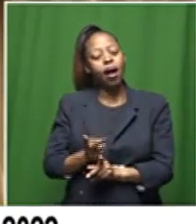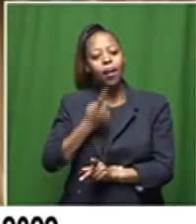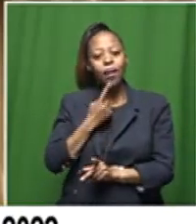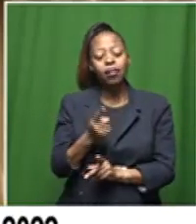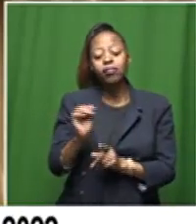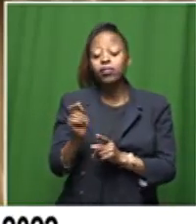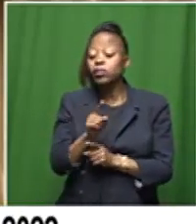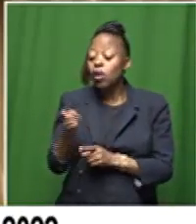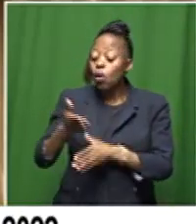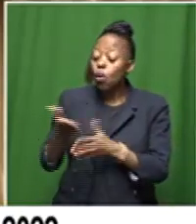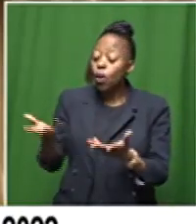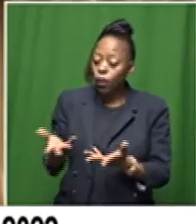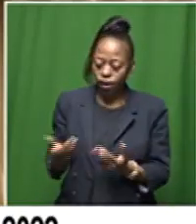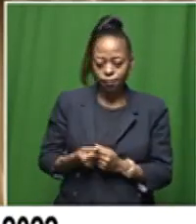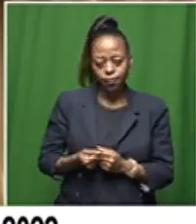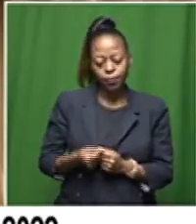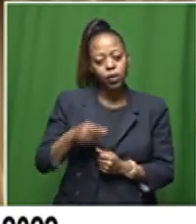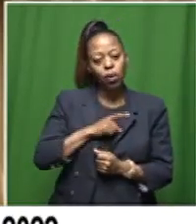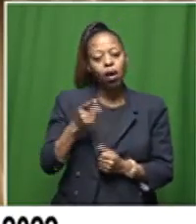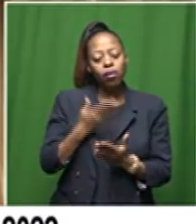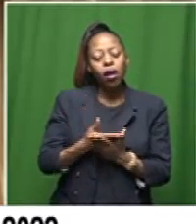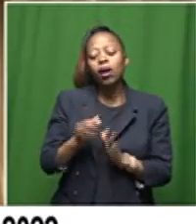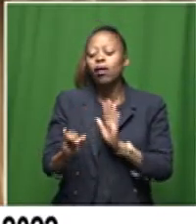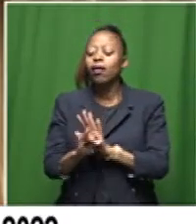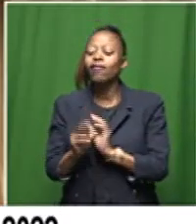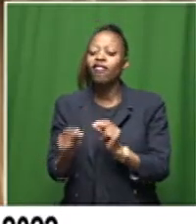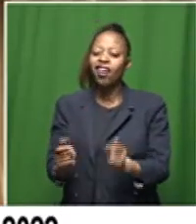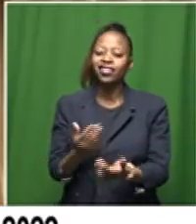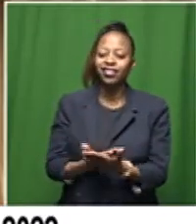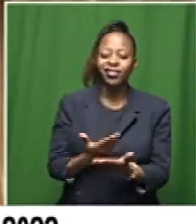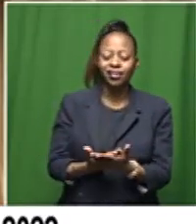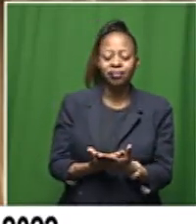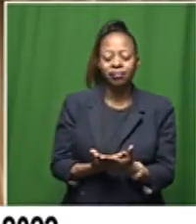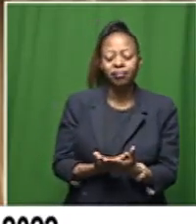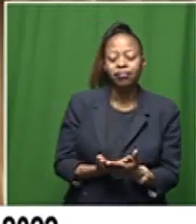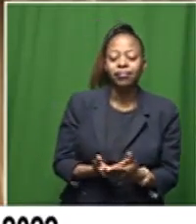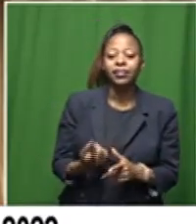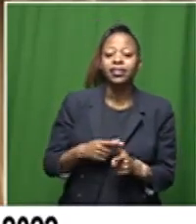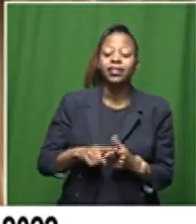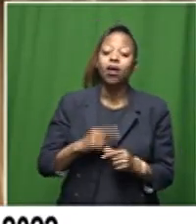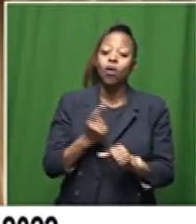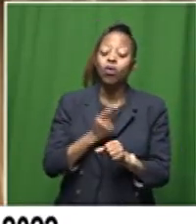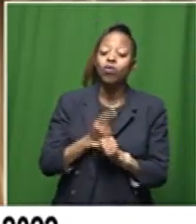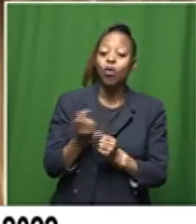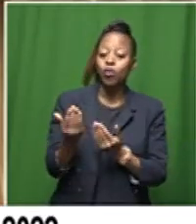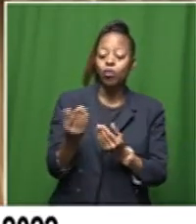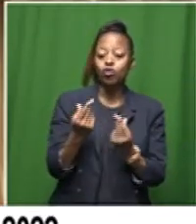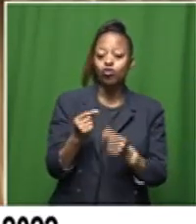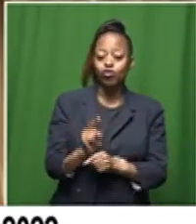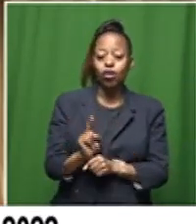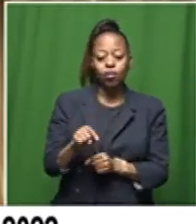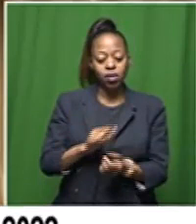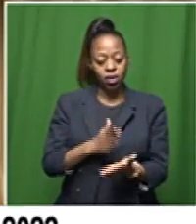the practitioners function so that the practitioners can be located. We are then also expected to ensure